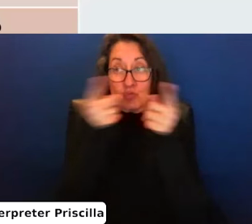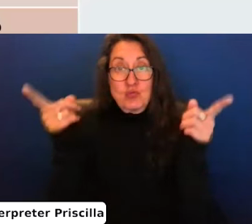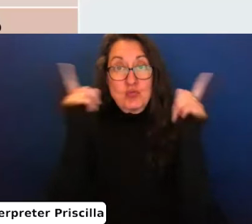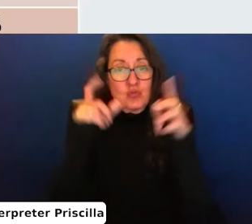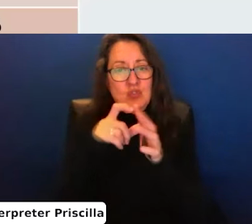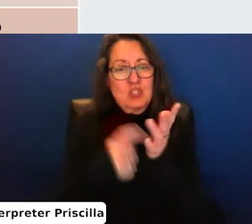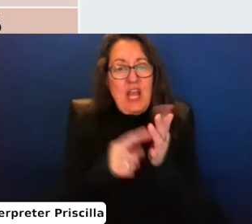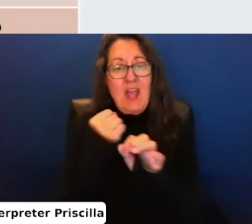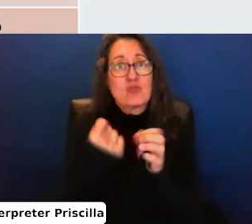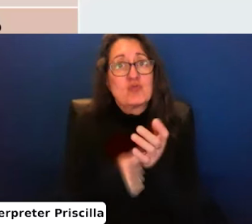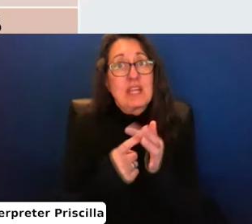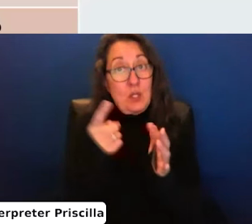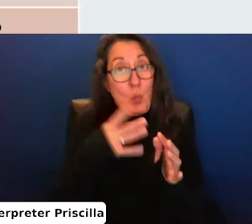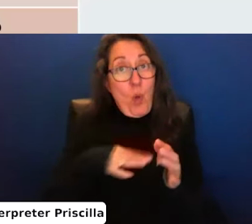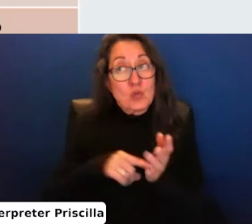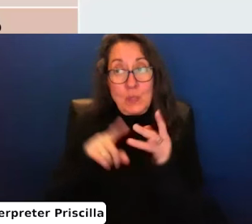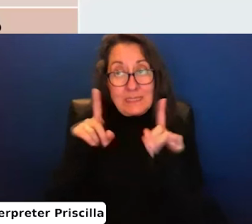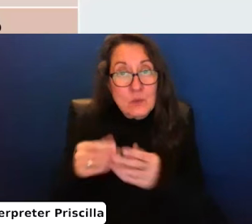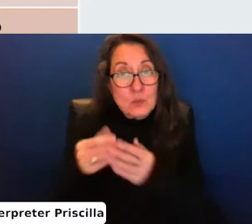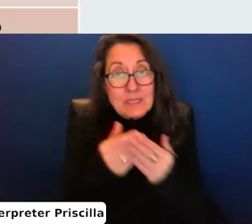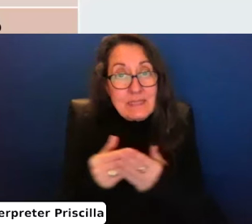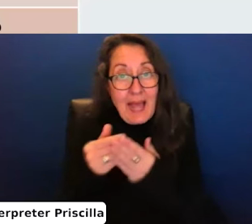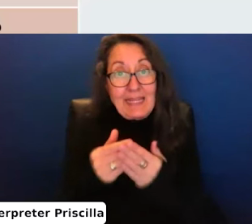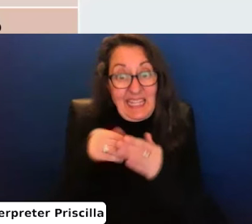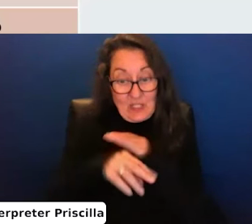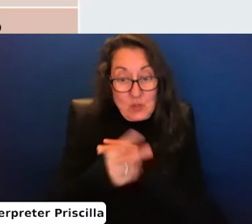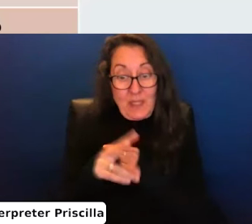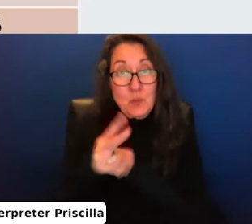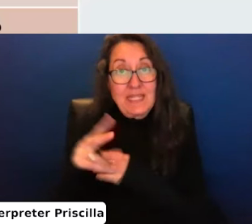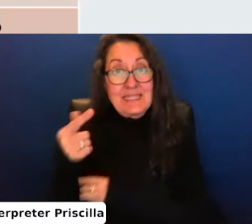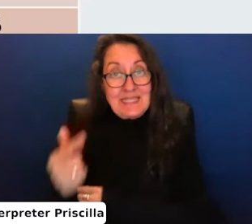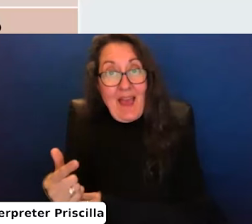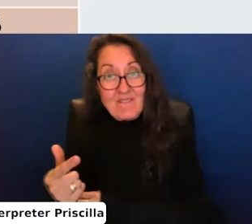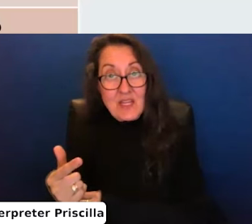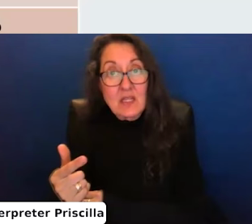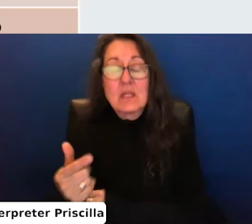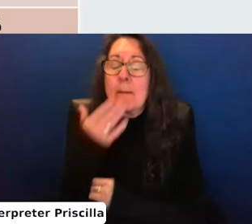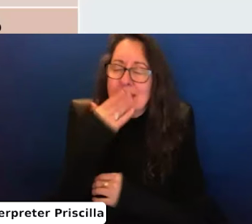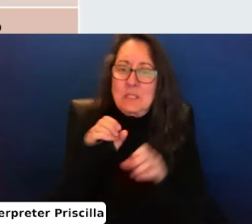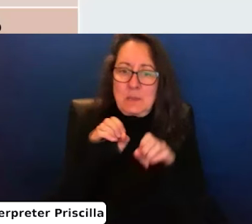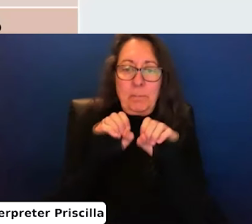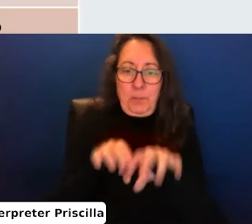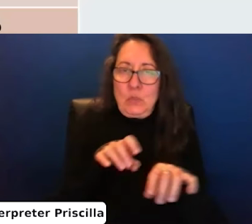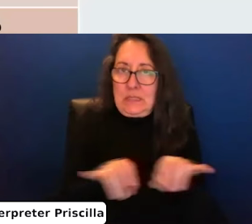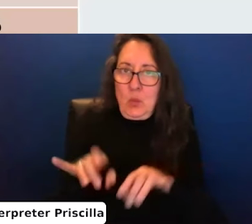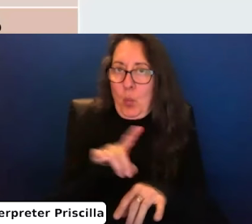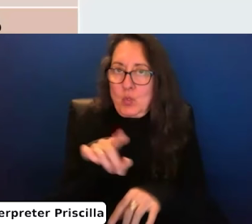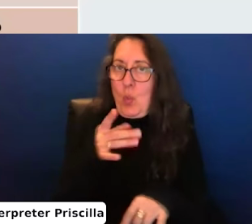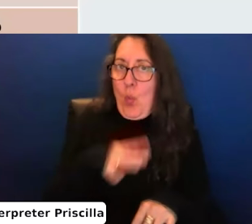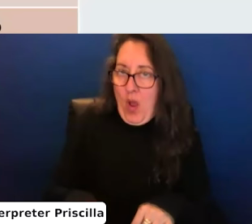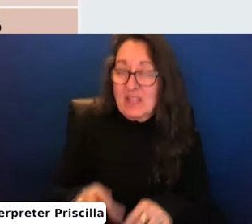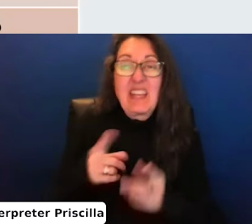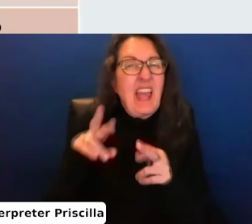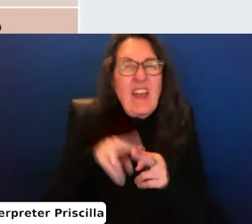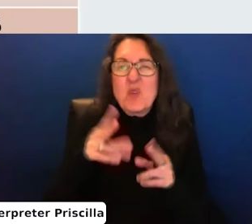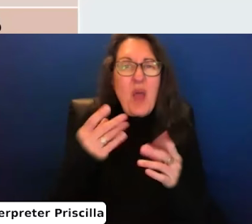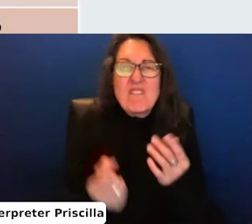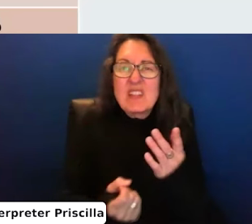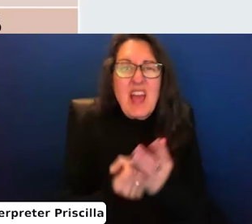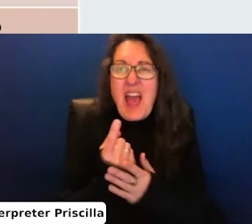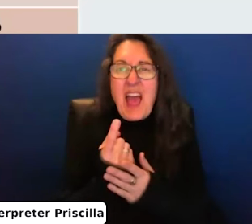2027. If you haven't finalised the degree you expect to commence, there is a chance for you to provide a bit more detail about what you might be